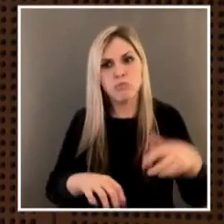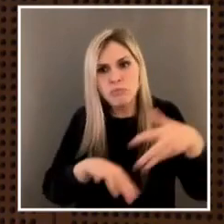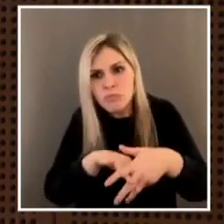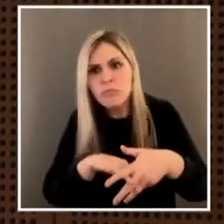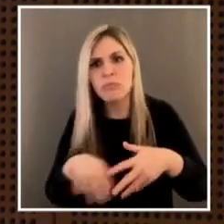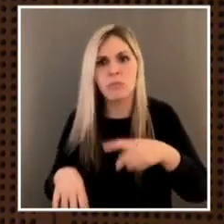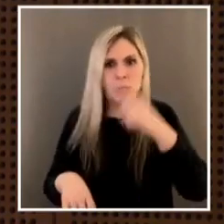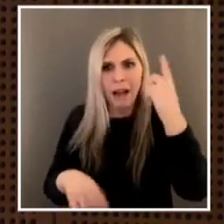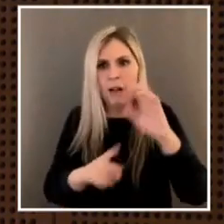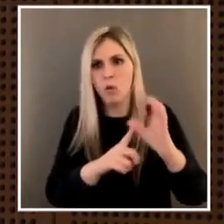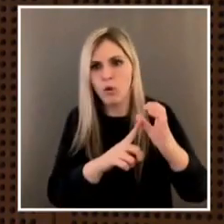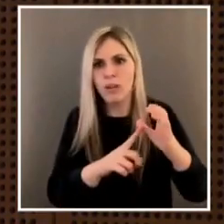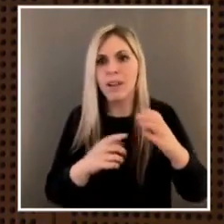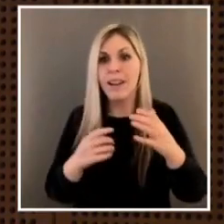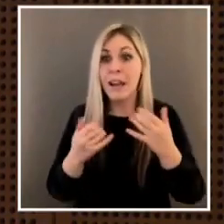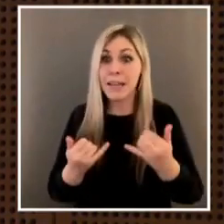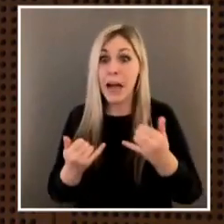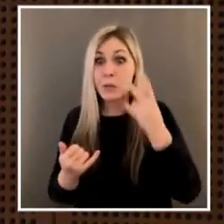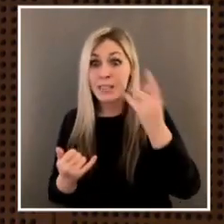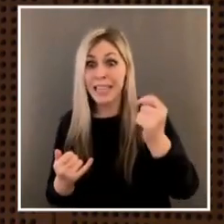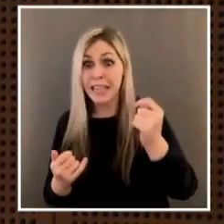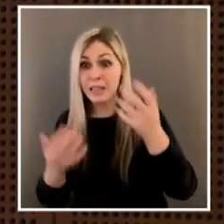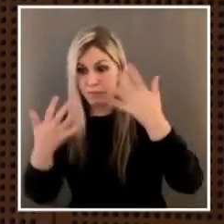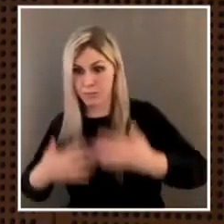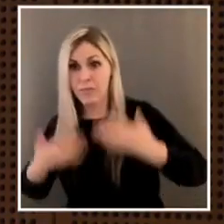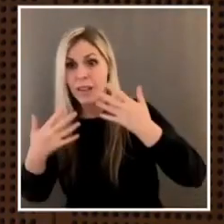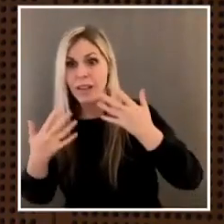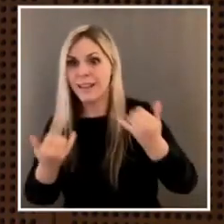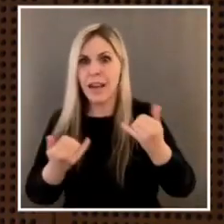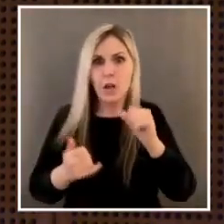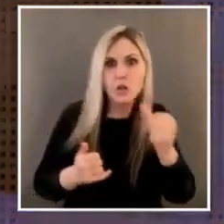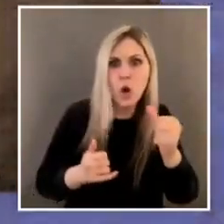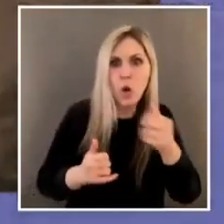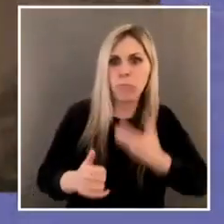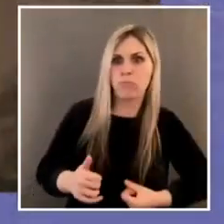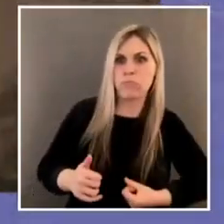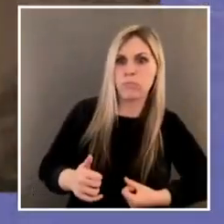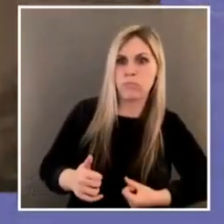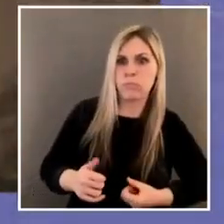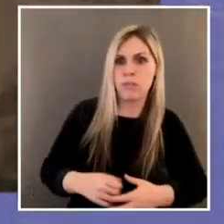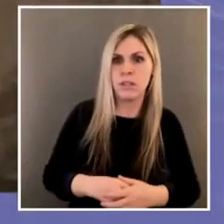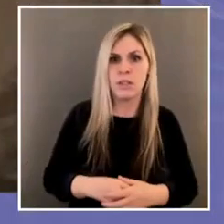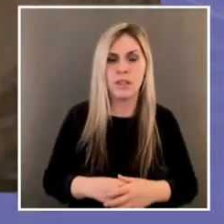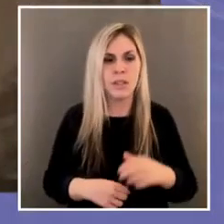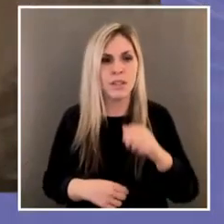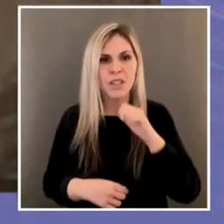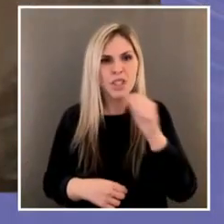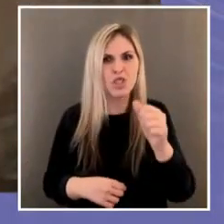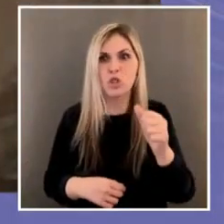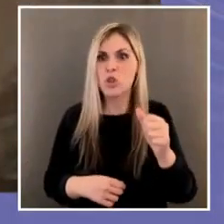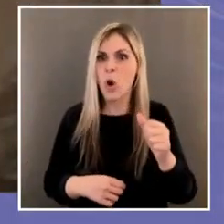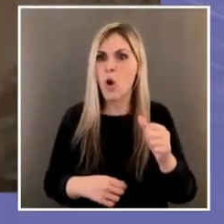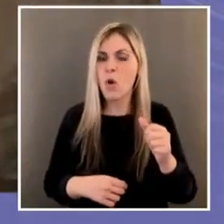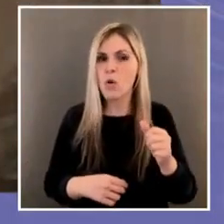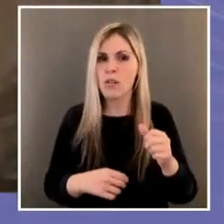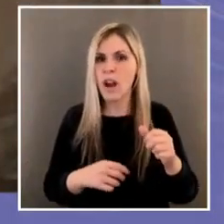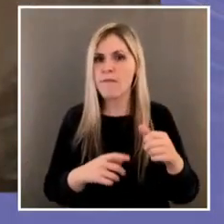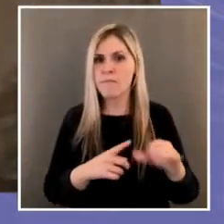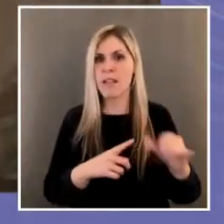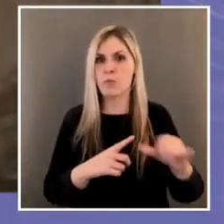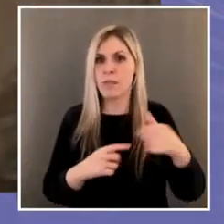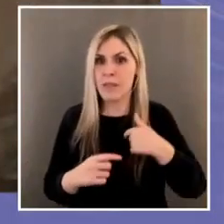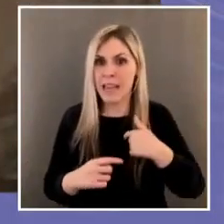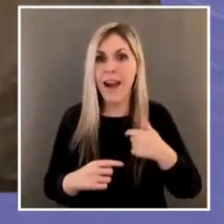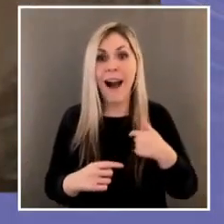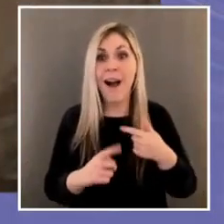you see it, now you don't mess with me. Don't mess with me. I come from a family of retired